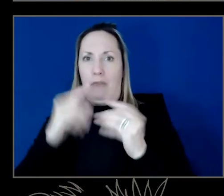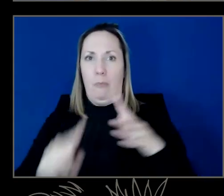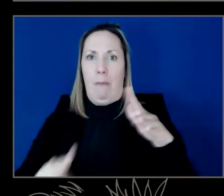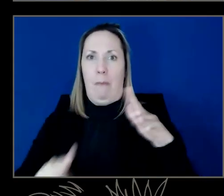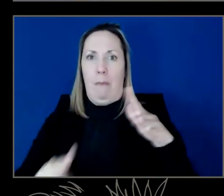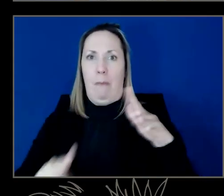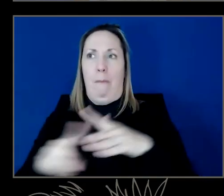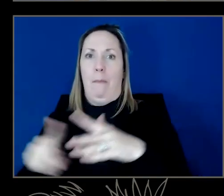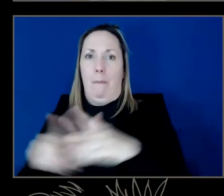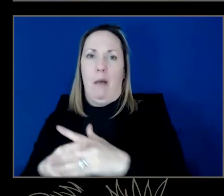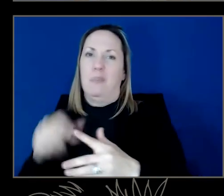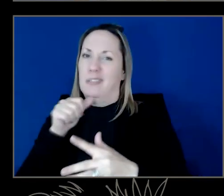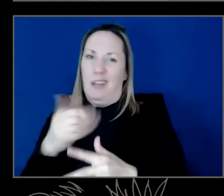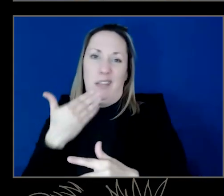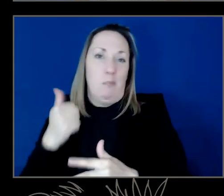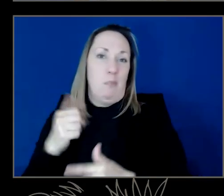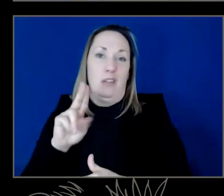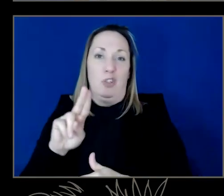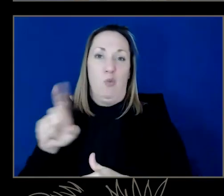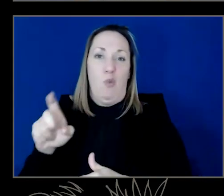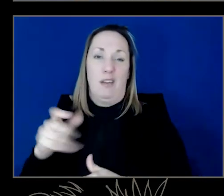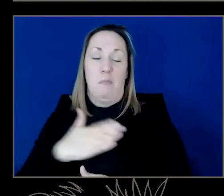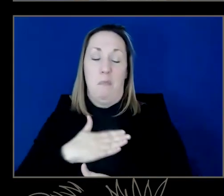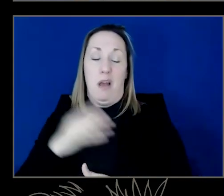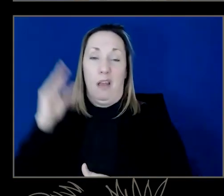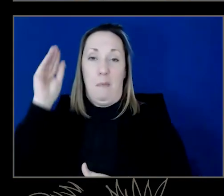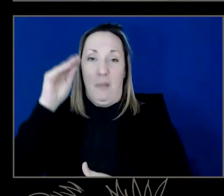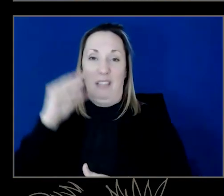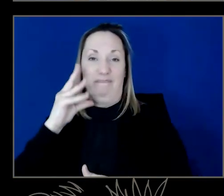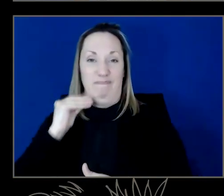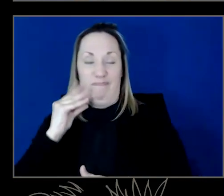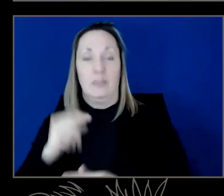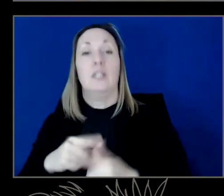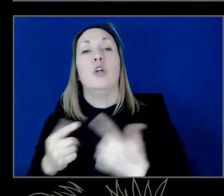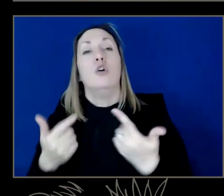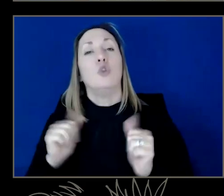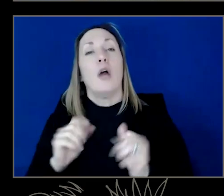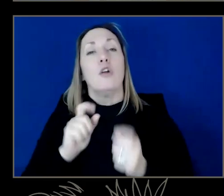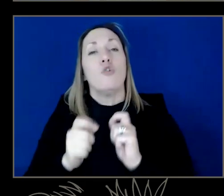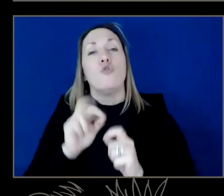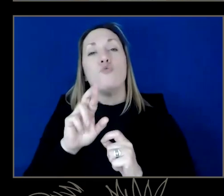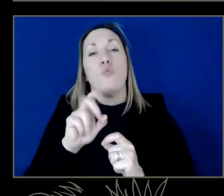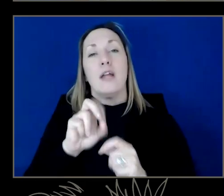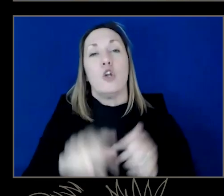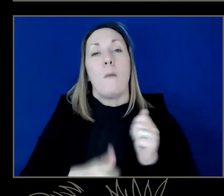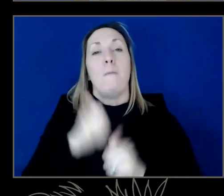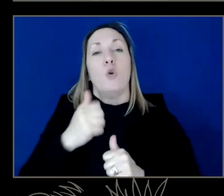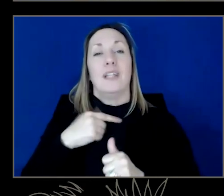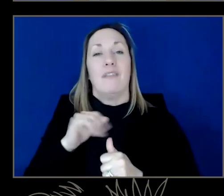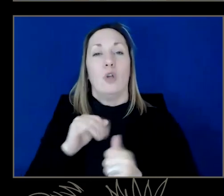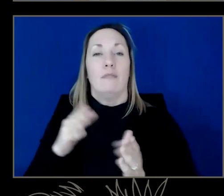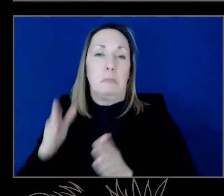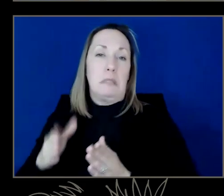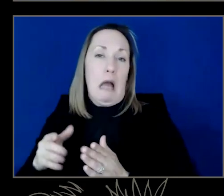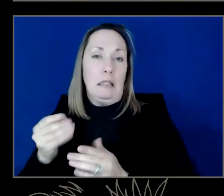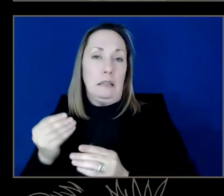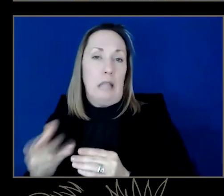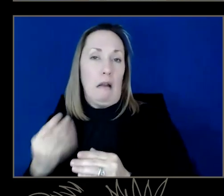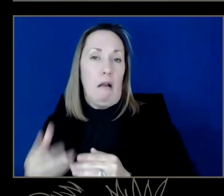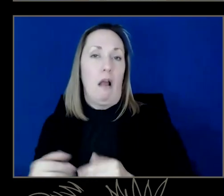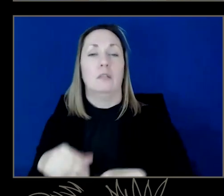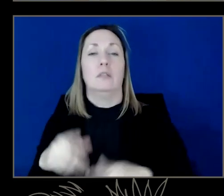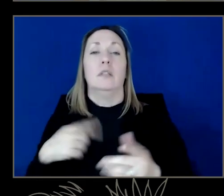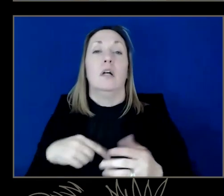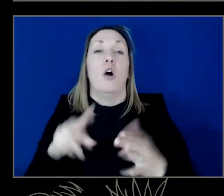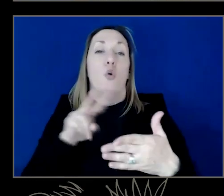best UX, in my opinion. Try to server render most of it, and then maybe if you have some side data, you can stream those in lazily. Read the docs for